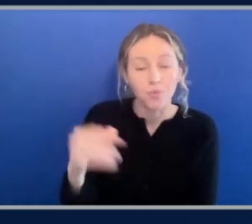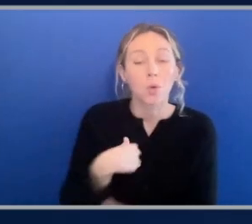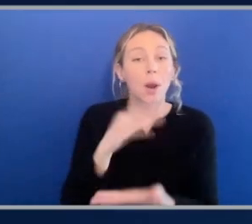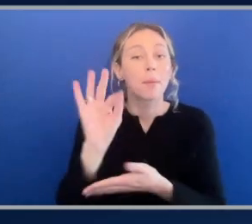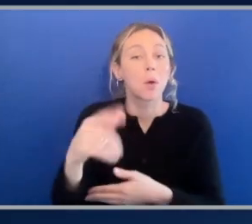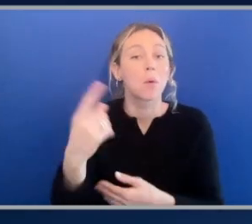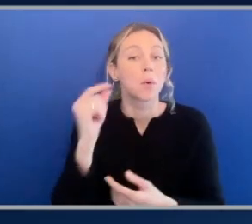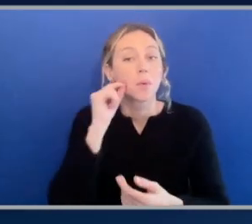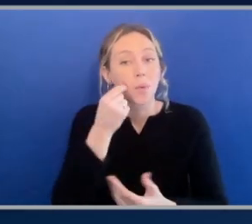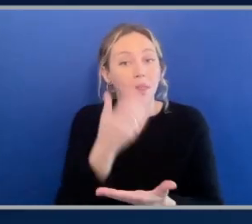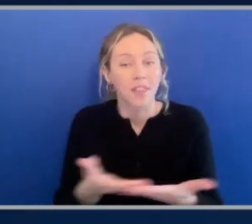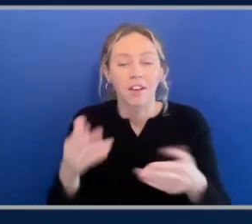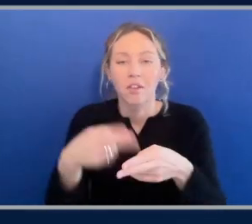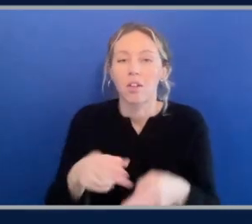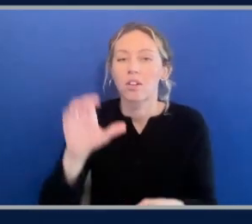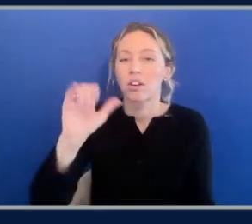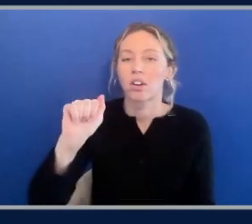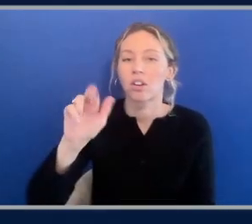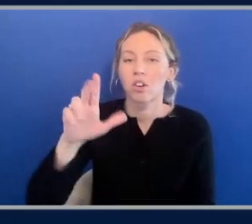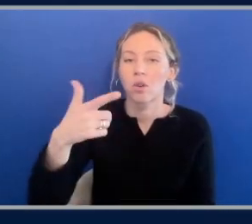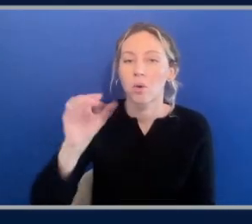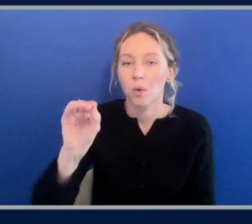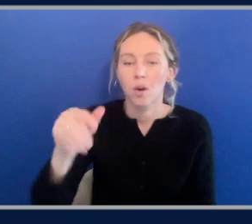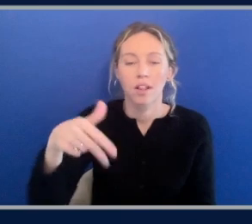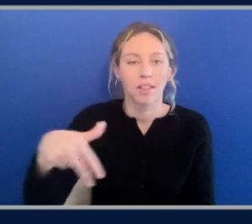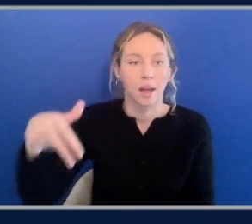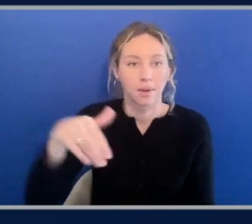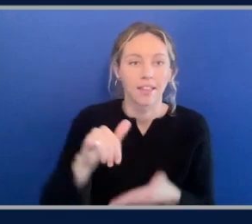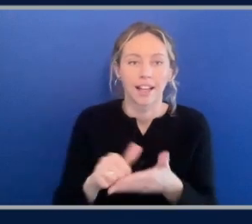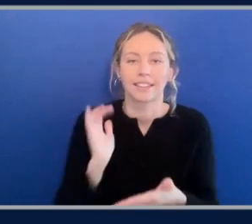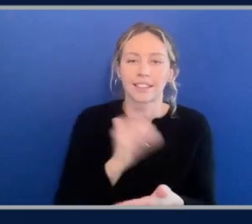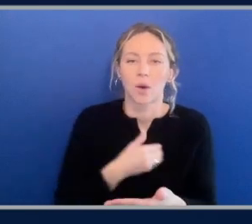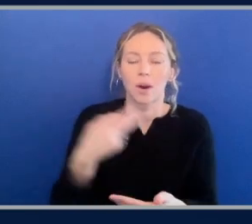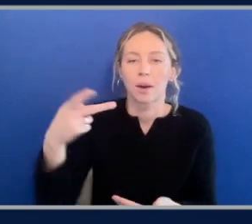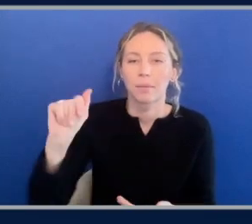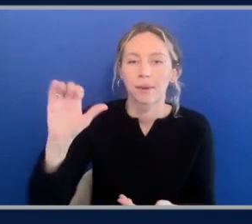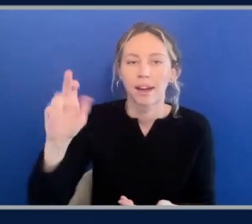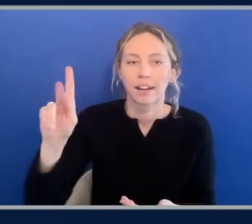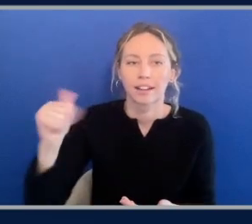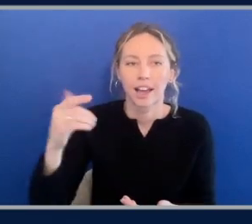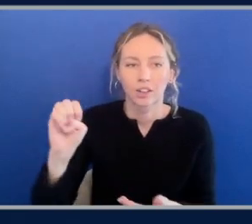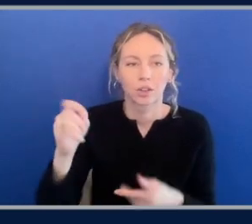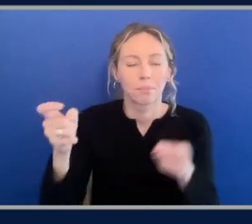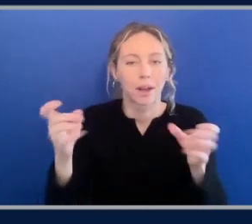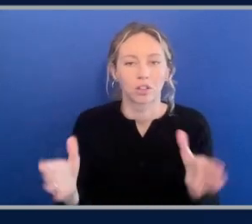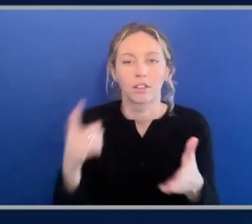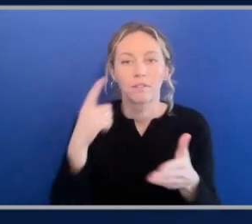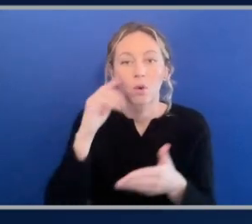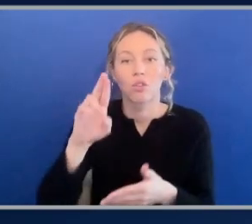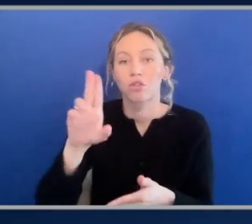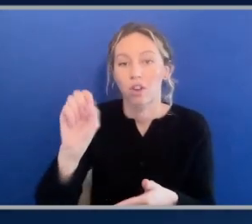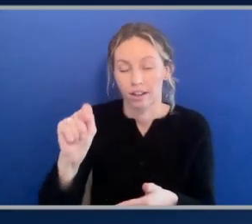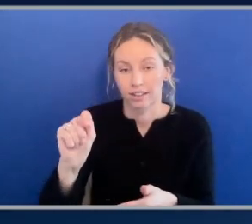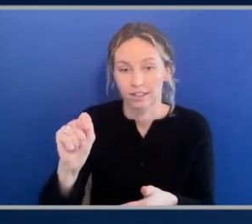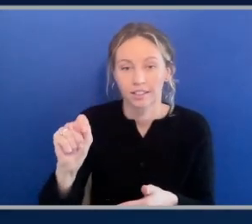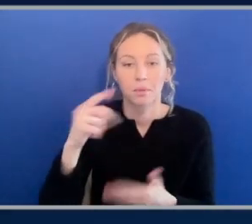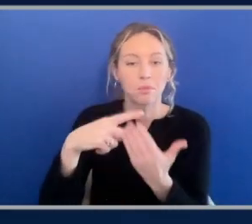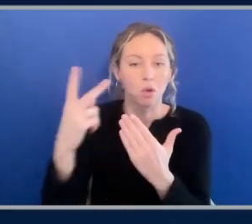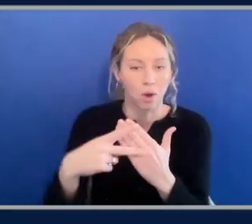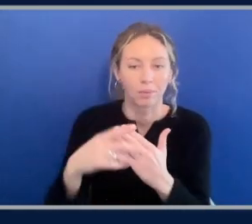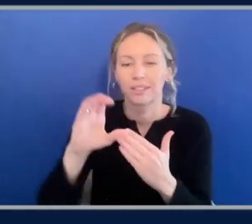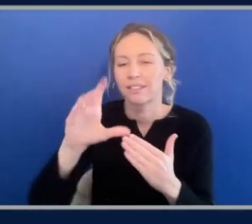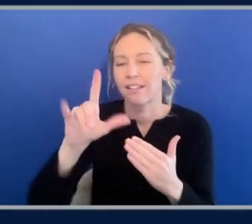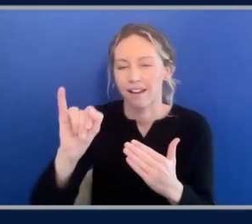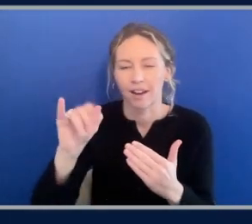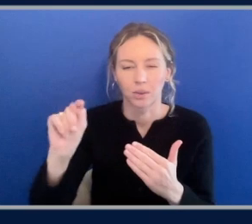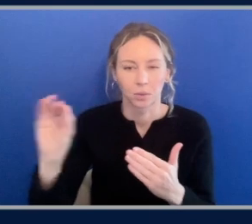Cargo Lambda. What Cargo is the package manager and CLI tool for Rust-based for Rust programs, and you